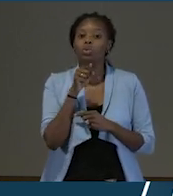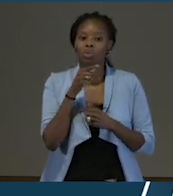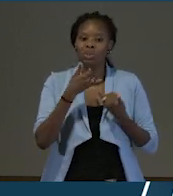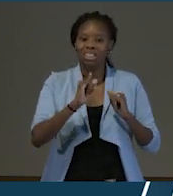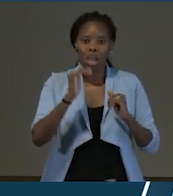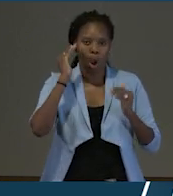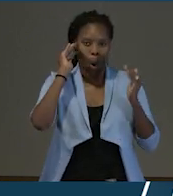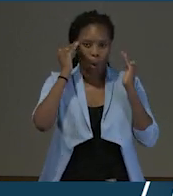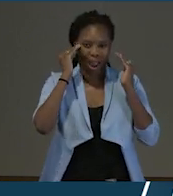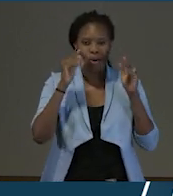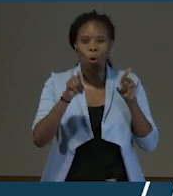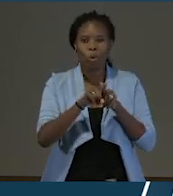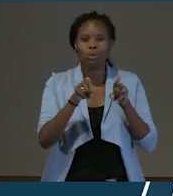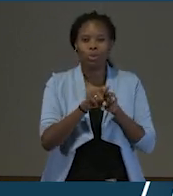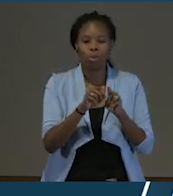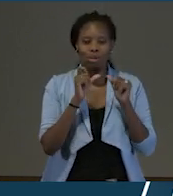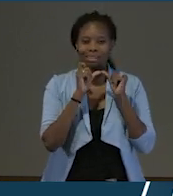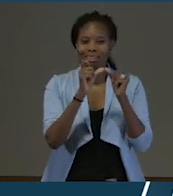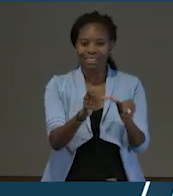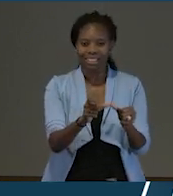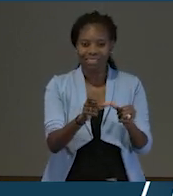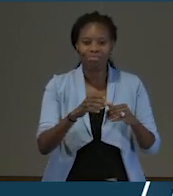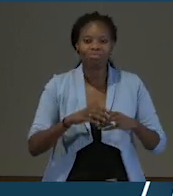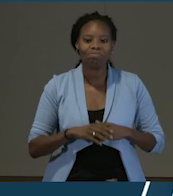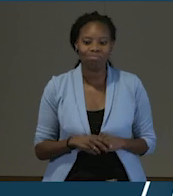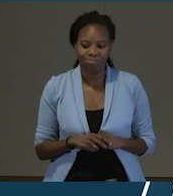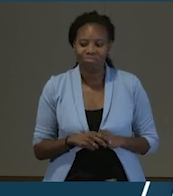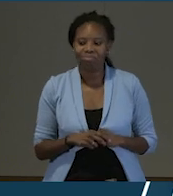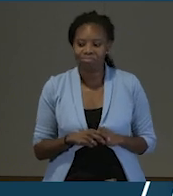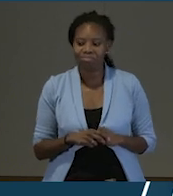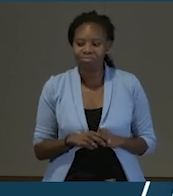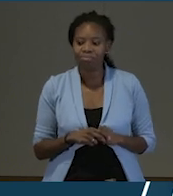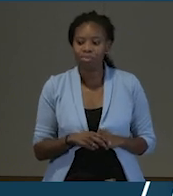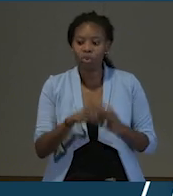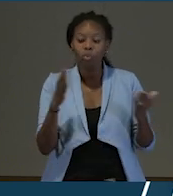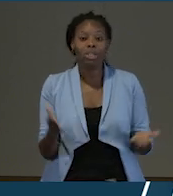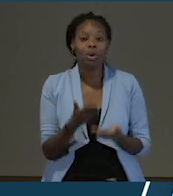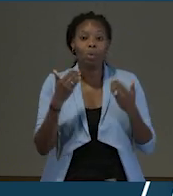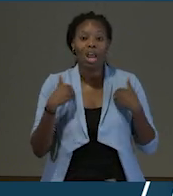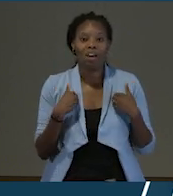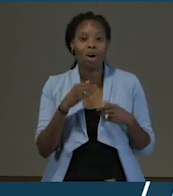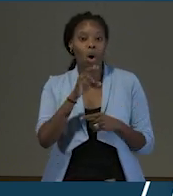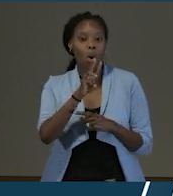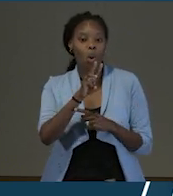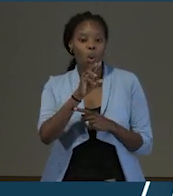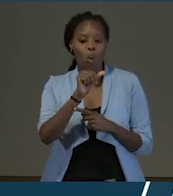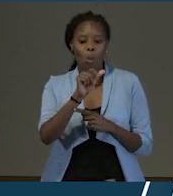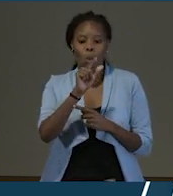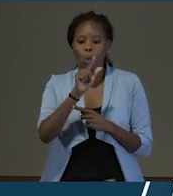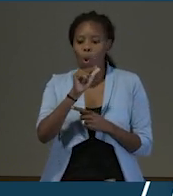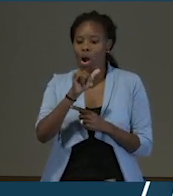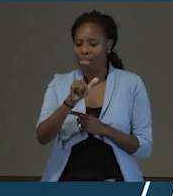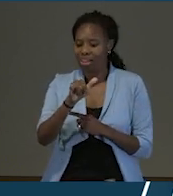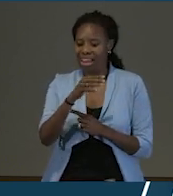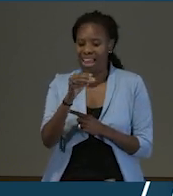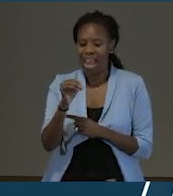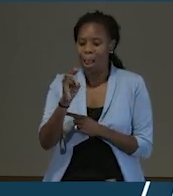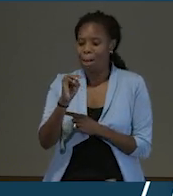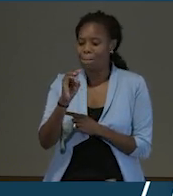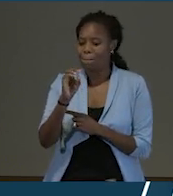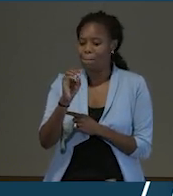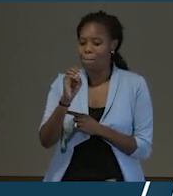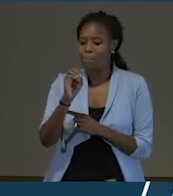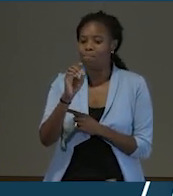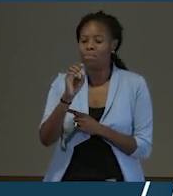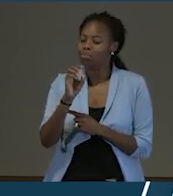So here we have Wally and Molly. We use multiple puppets in our child